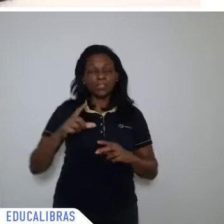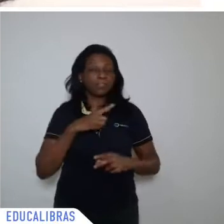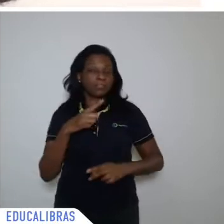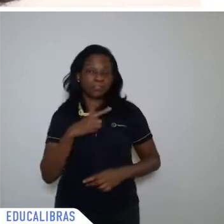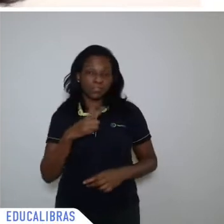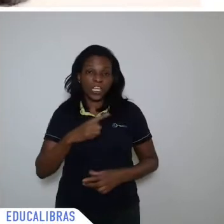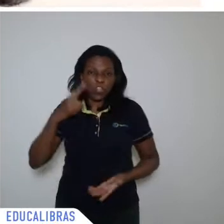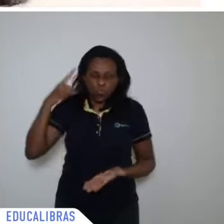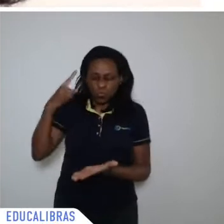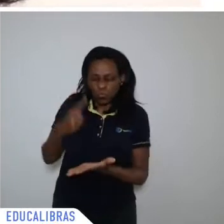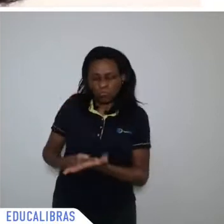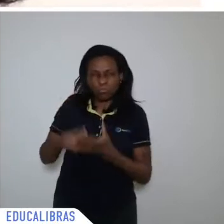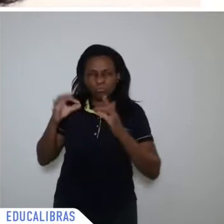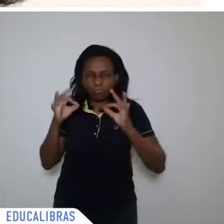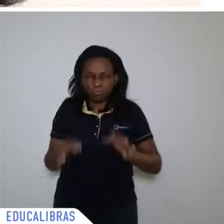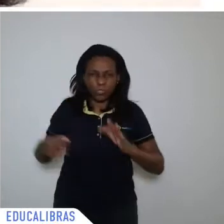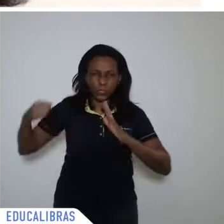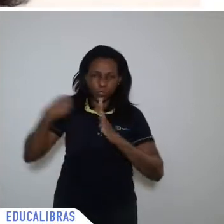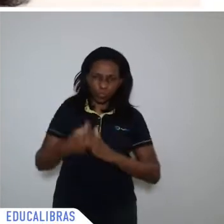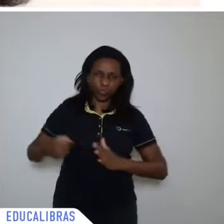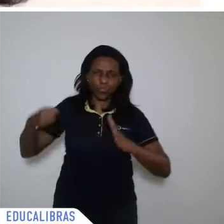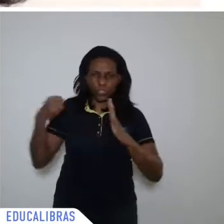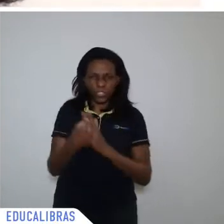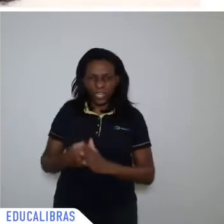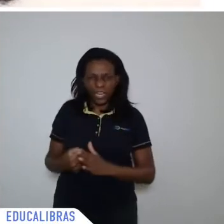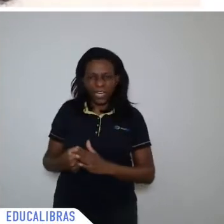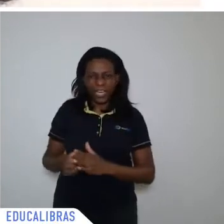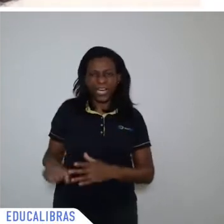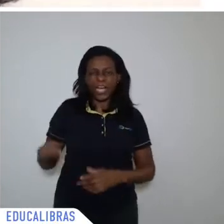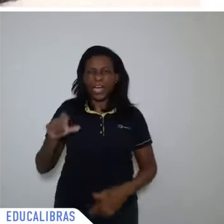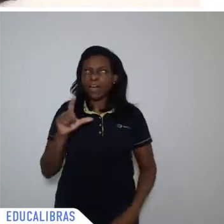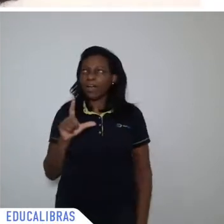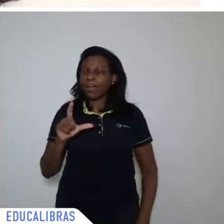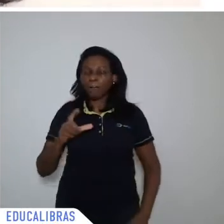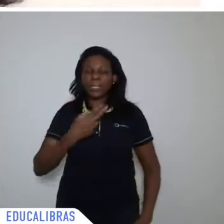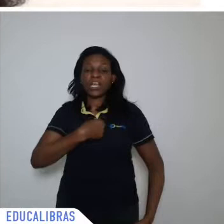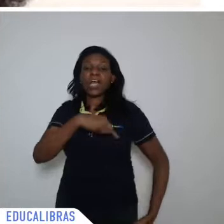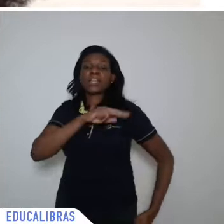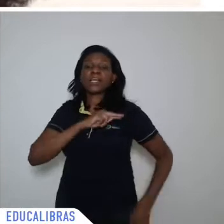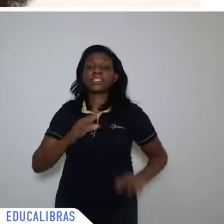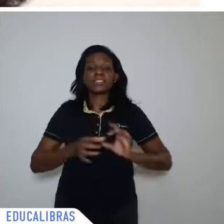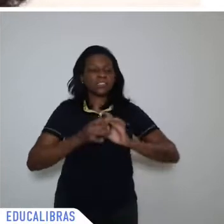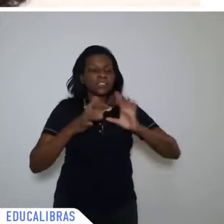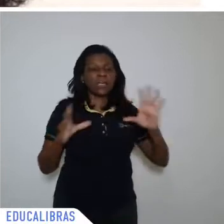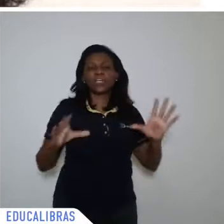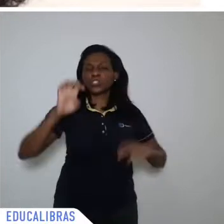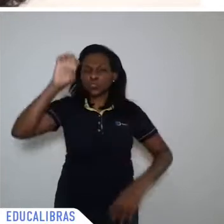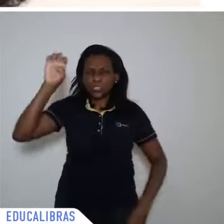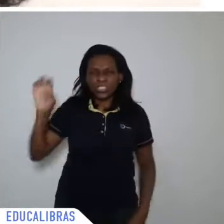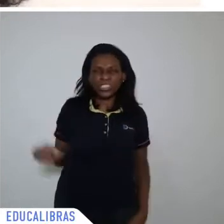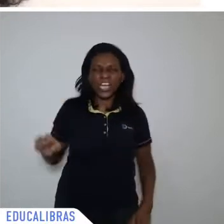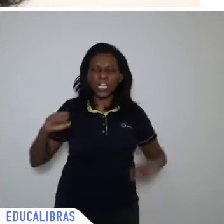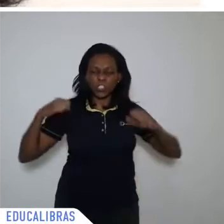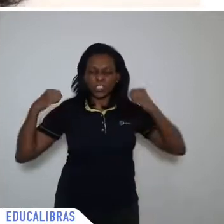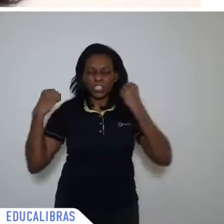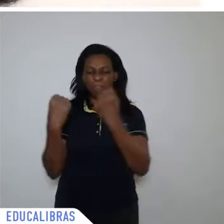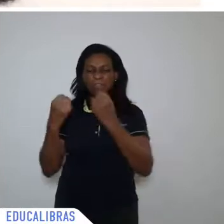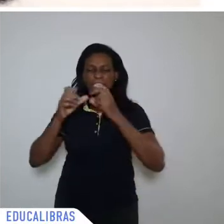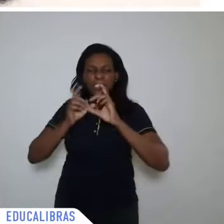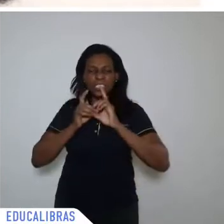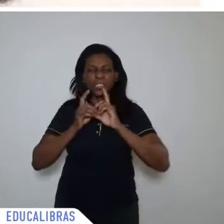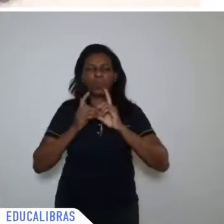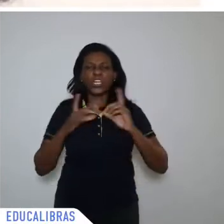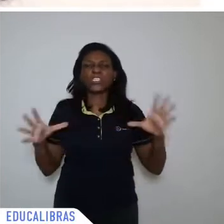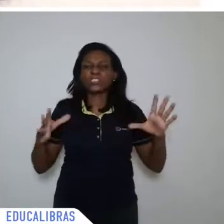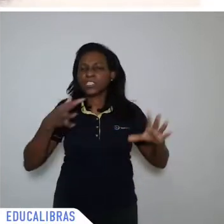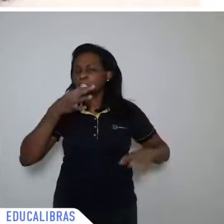all this violence. And because of this process, we are committed to fight for a government